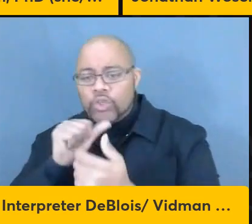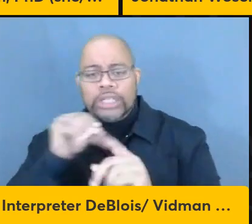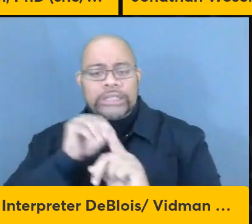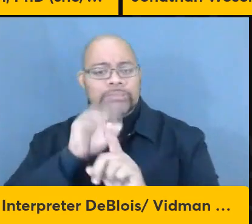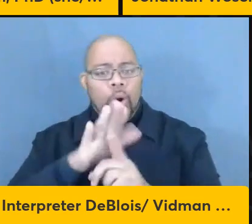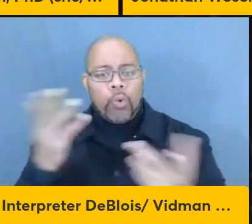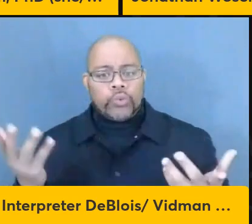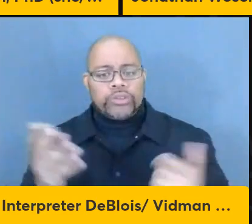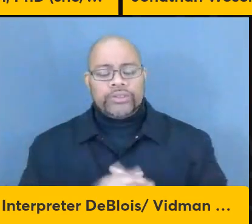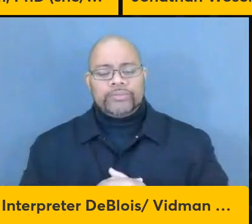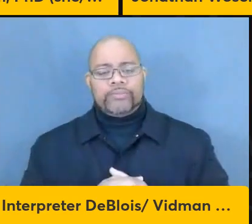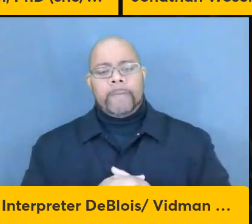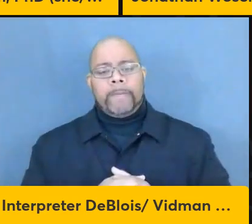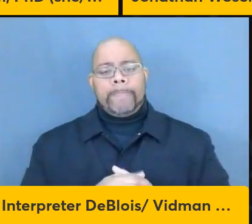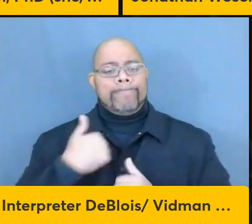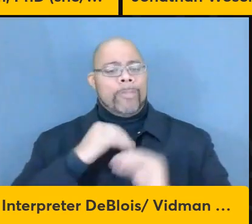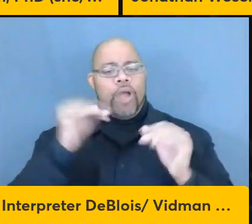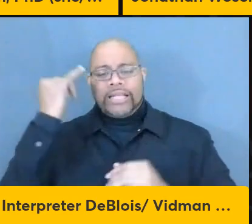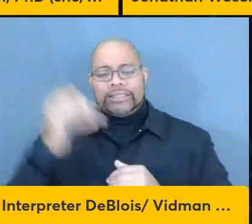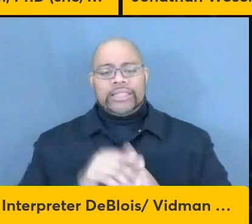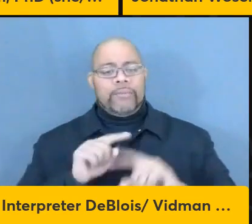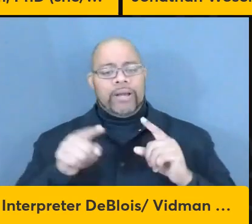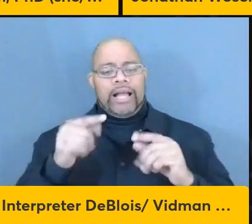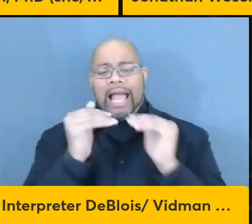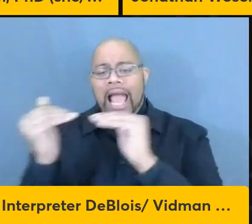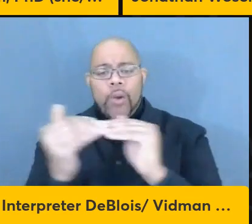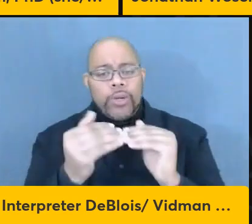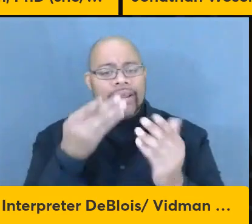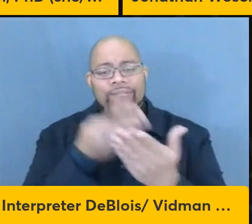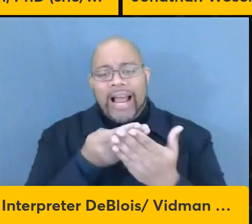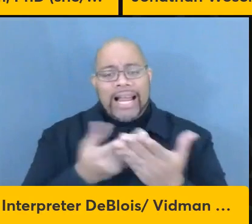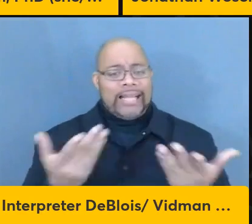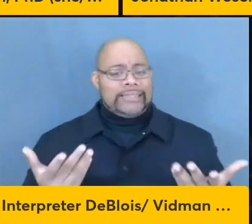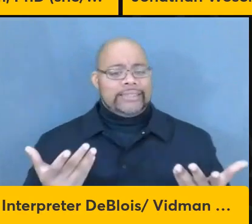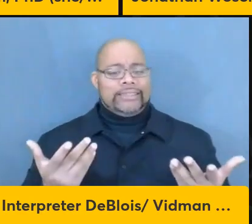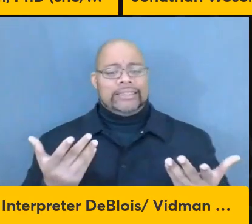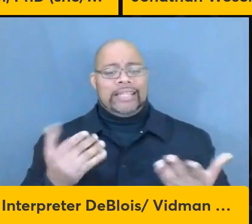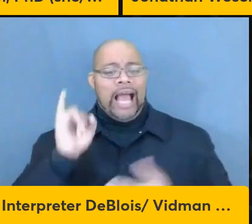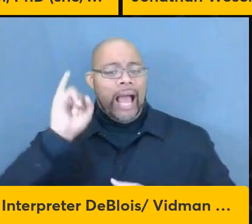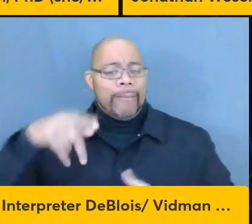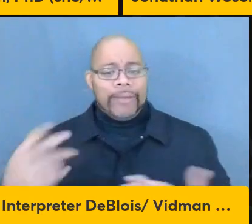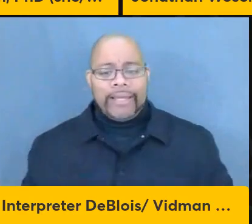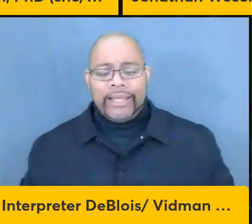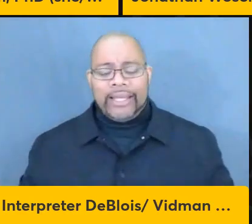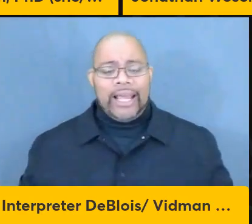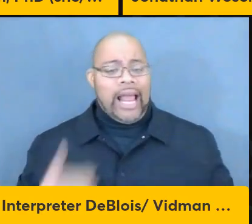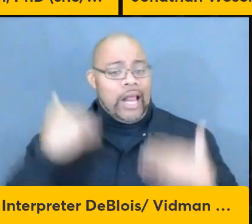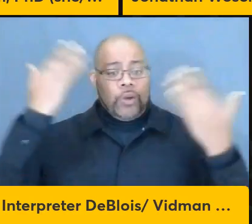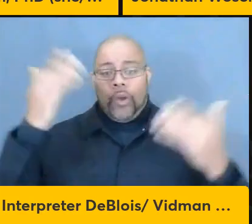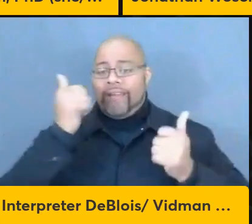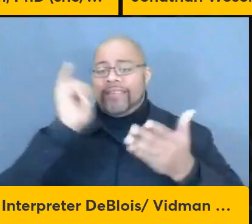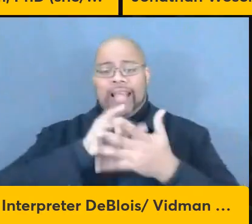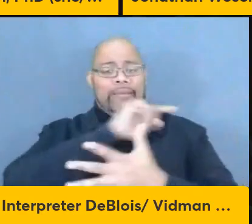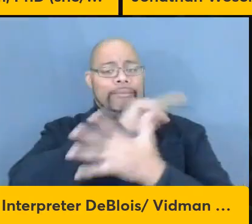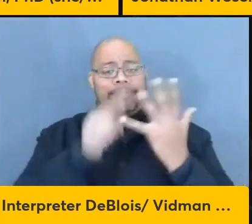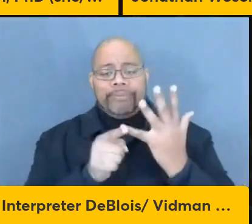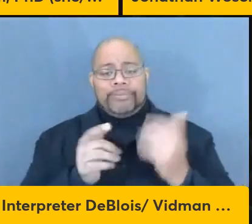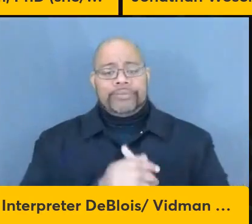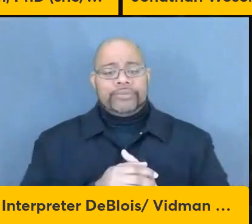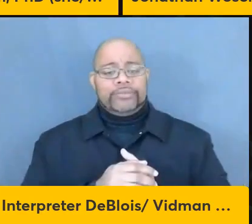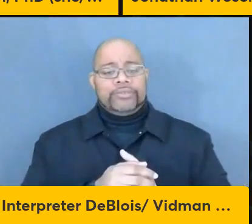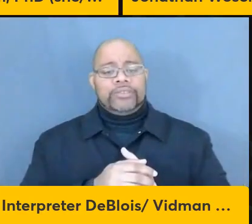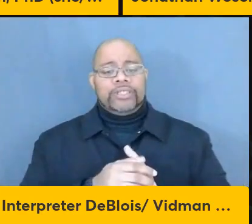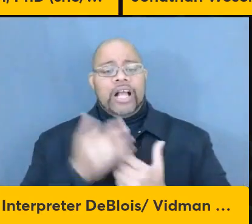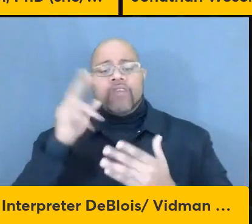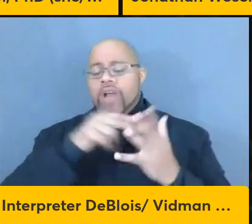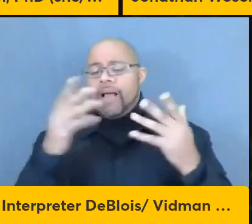at all. I had no idea about equity, financing, IP. I didn't know any of that kind of stuff. I watched YouTube videos, I read a lot